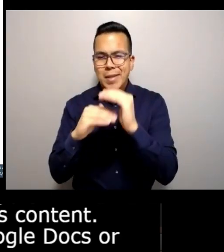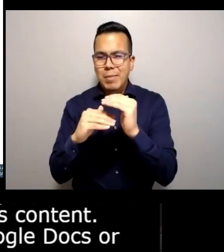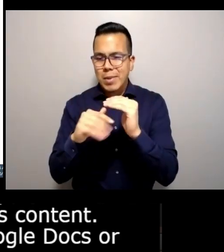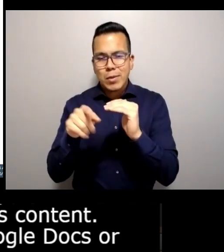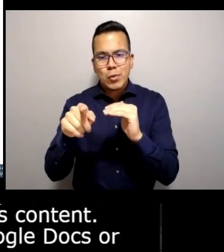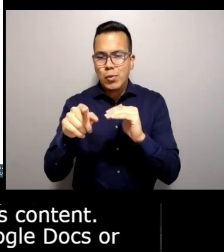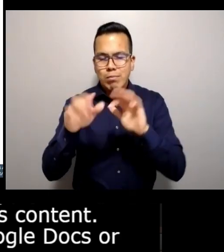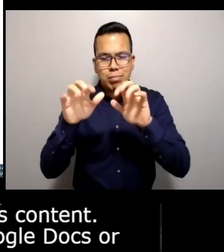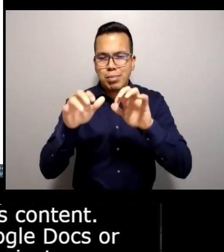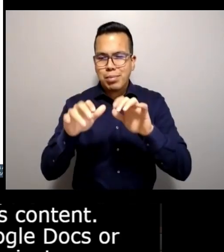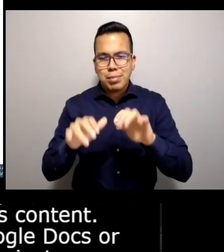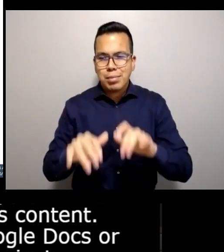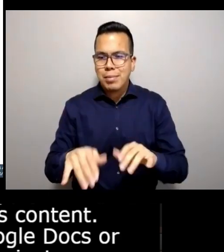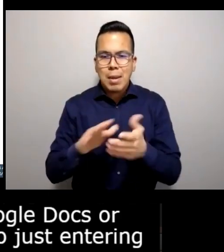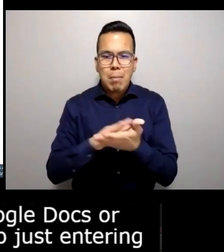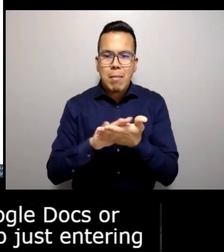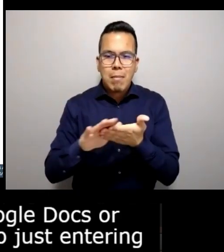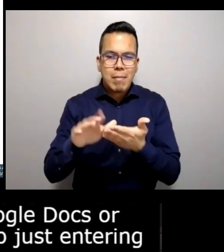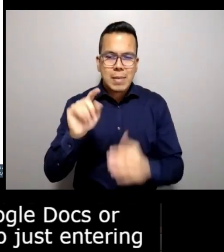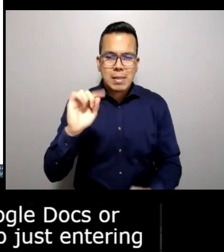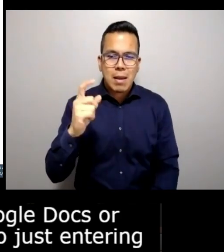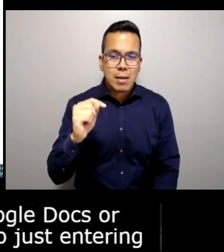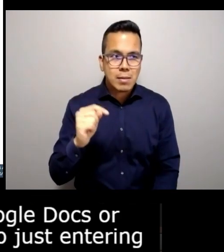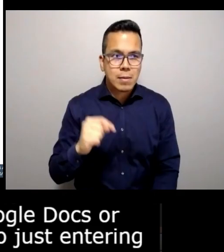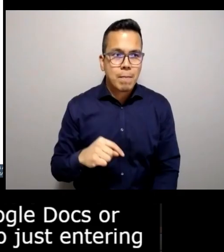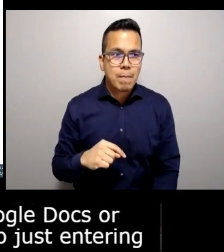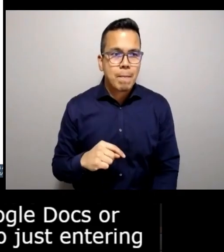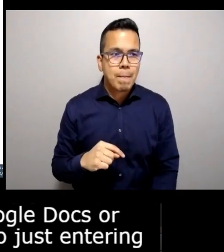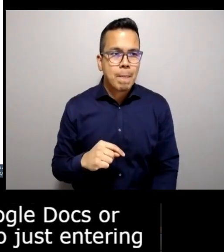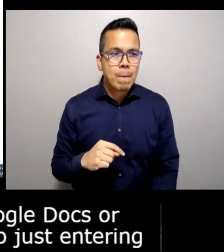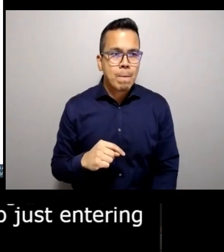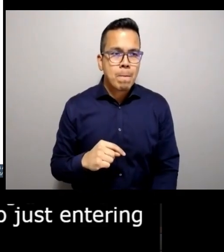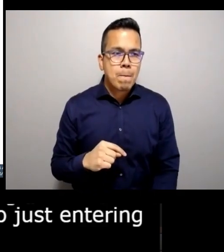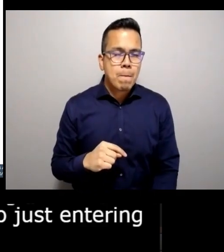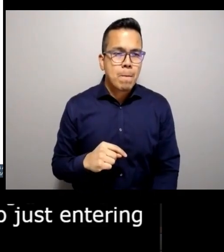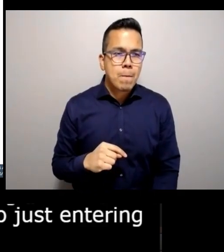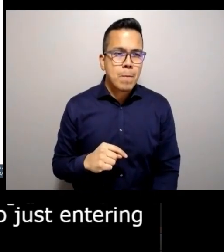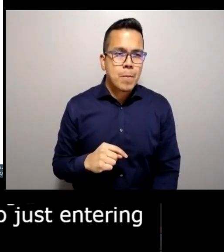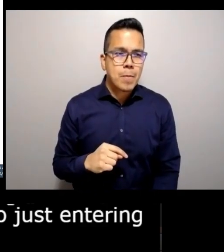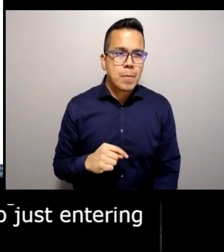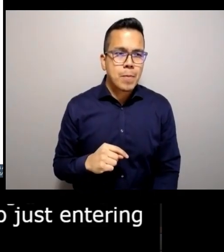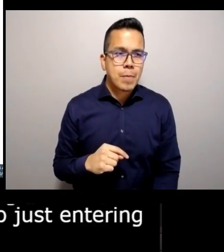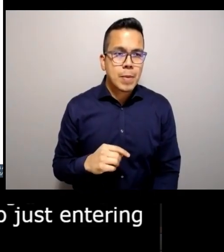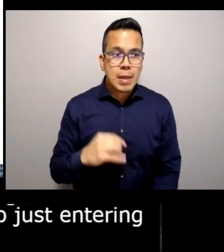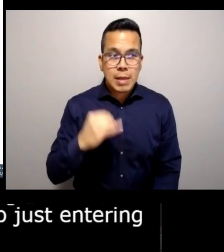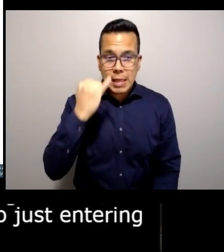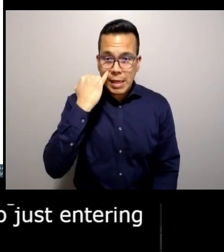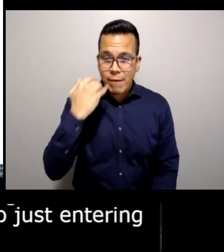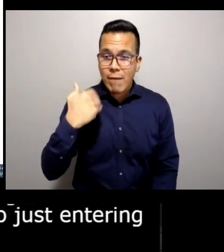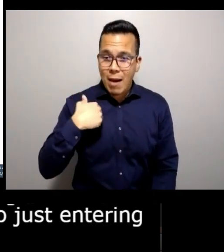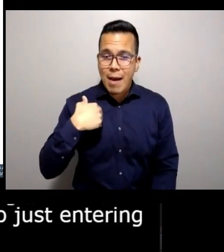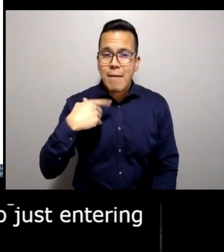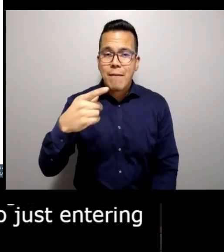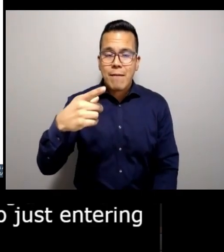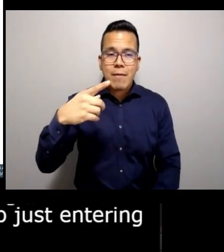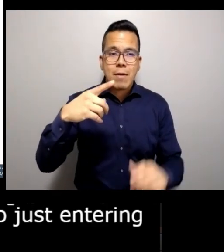text. Where you do have heading styles available, you should use them.